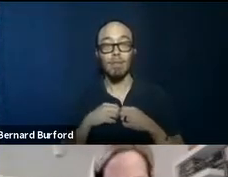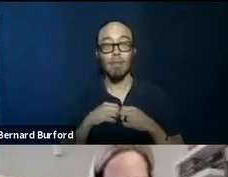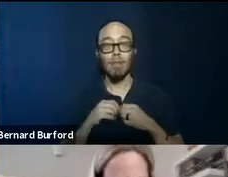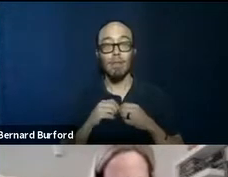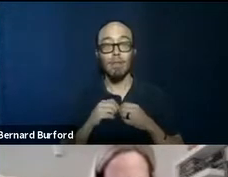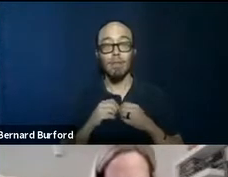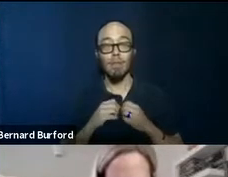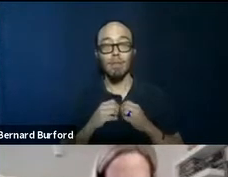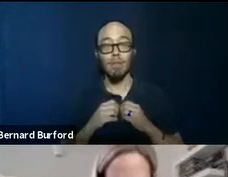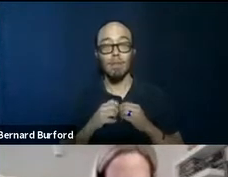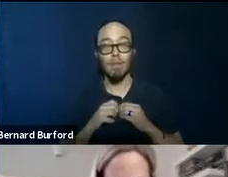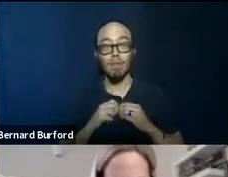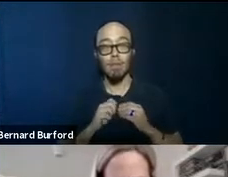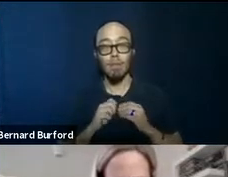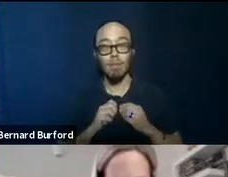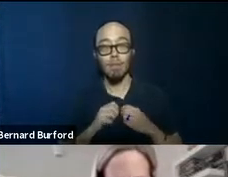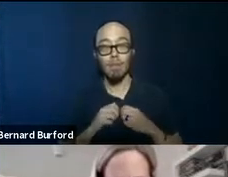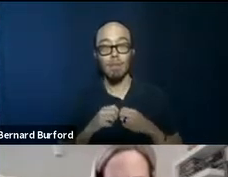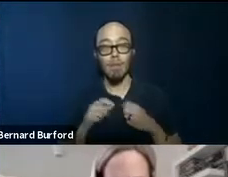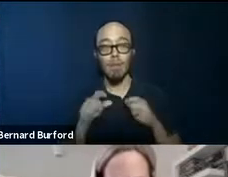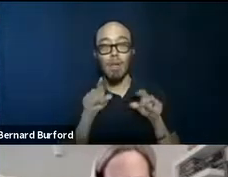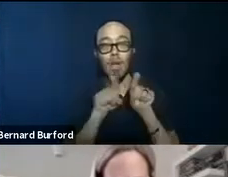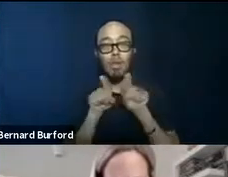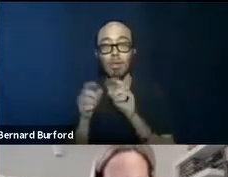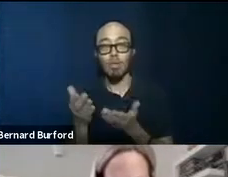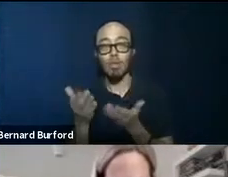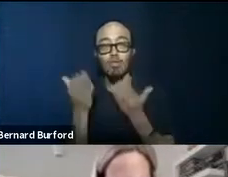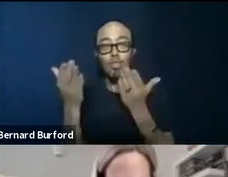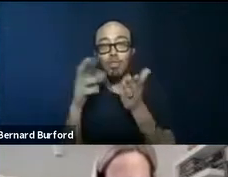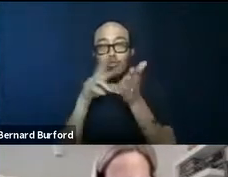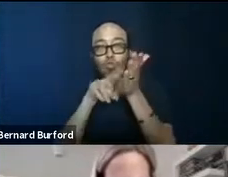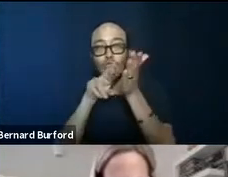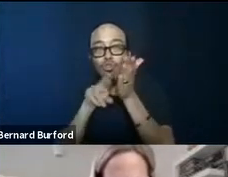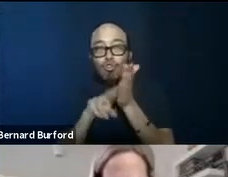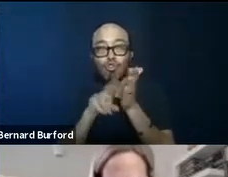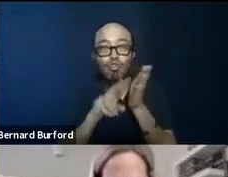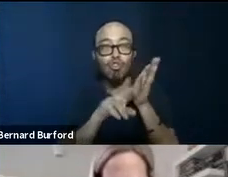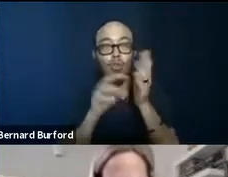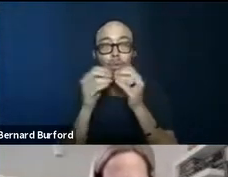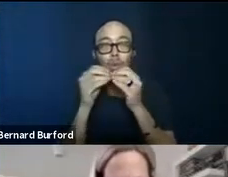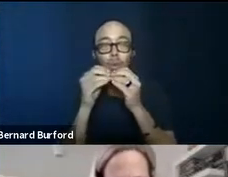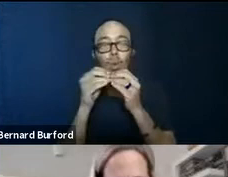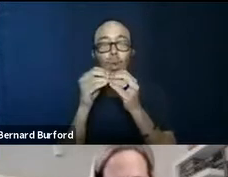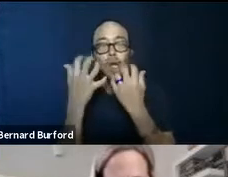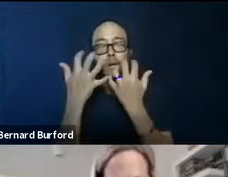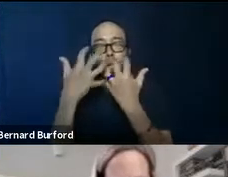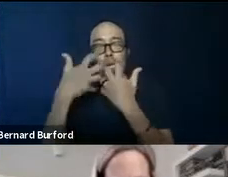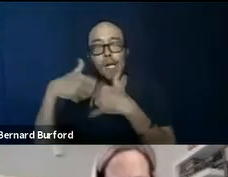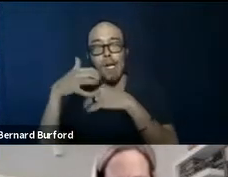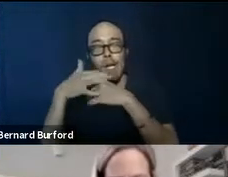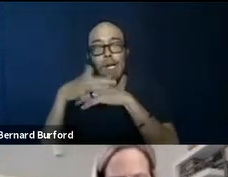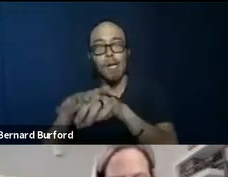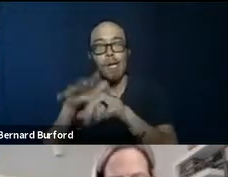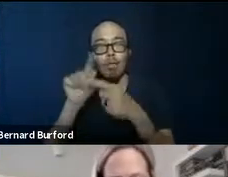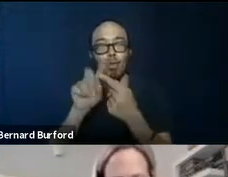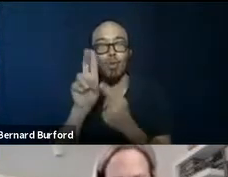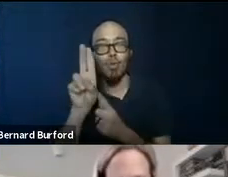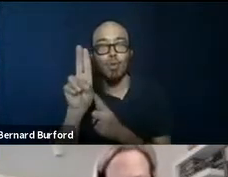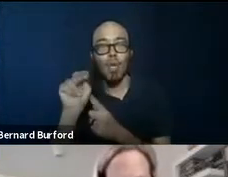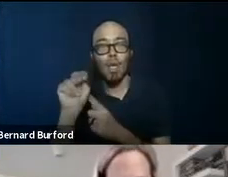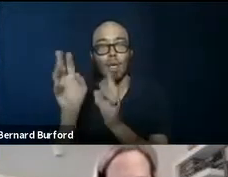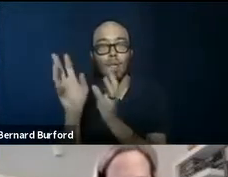suggest to examine this as an option to integrate into the UN Convention.